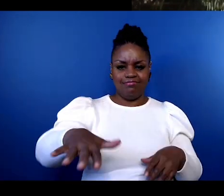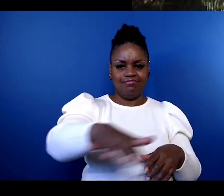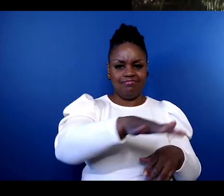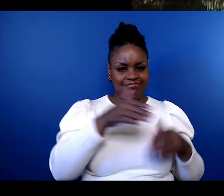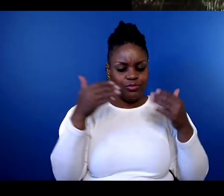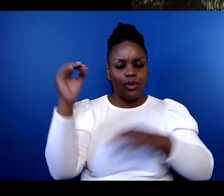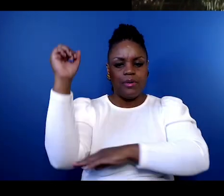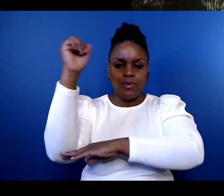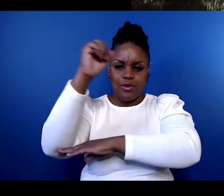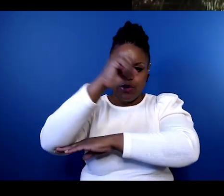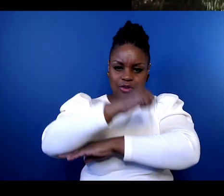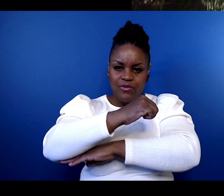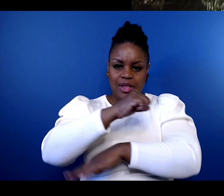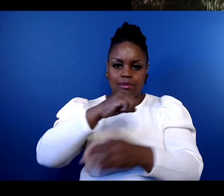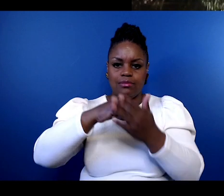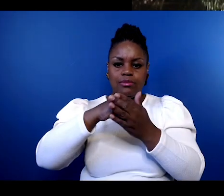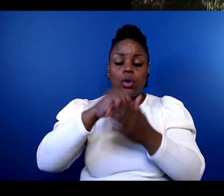down.